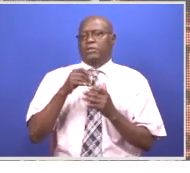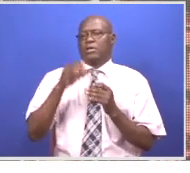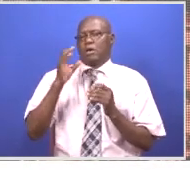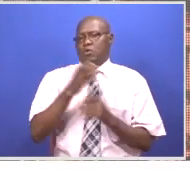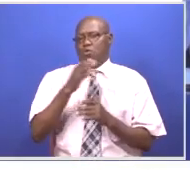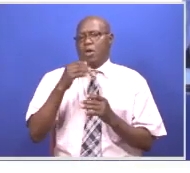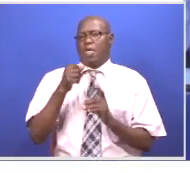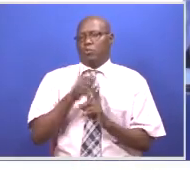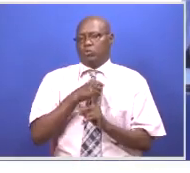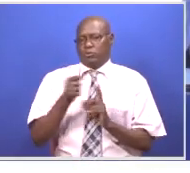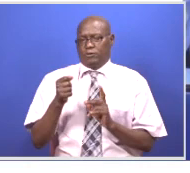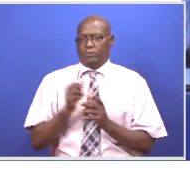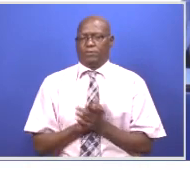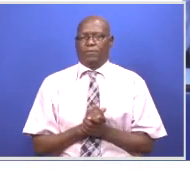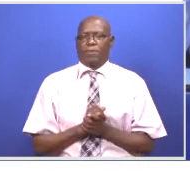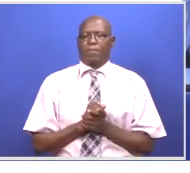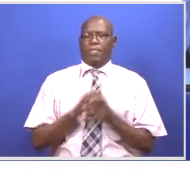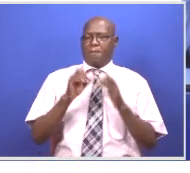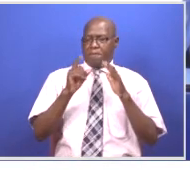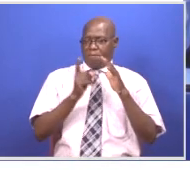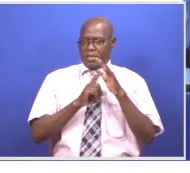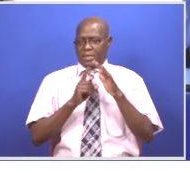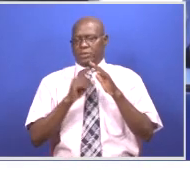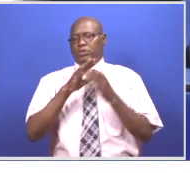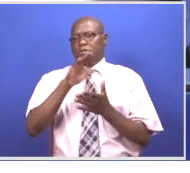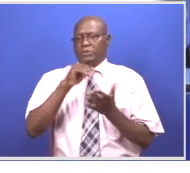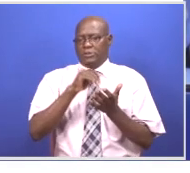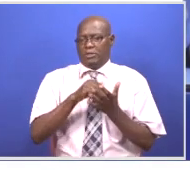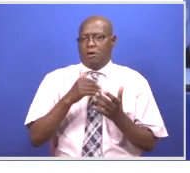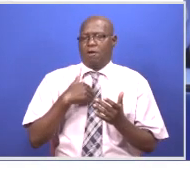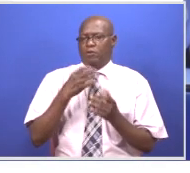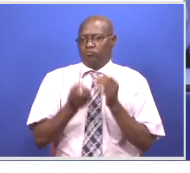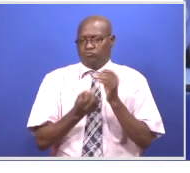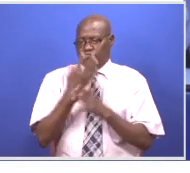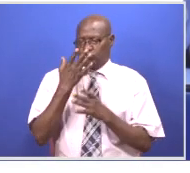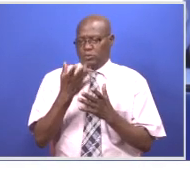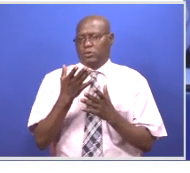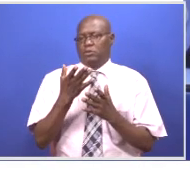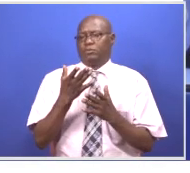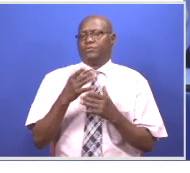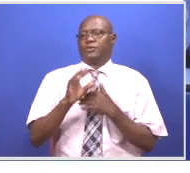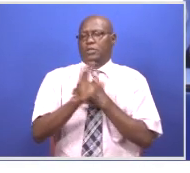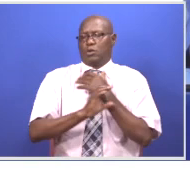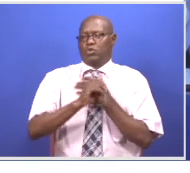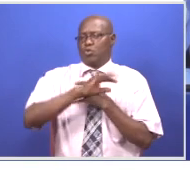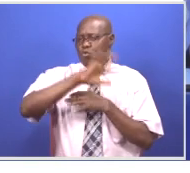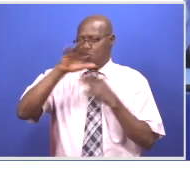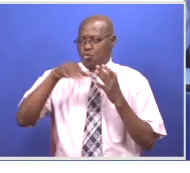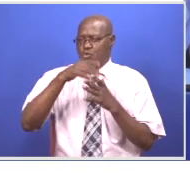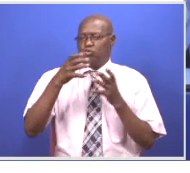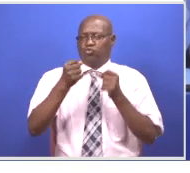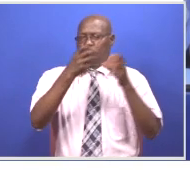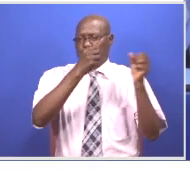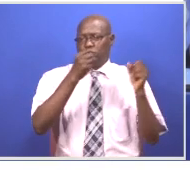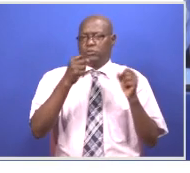reports. The Ministry of Interior has launched a countrywide crackdown on illicit alcohol and drugs while protecting licensed